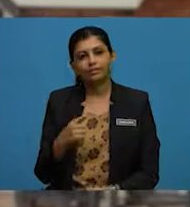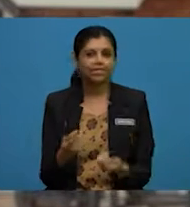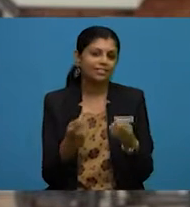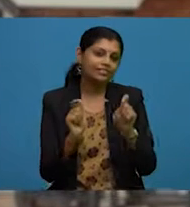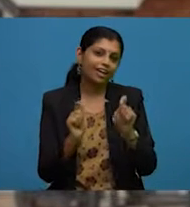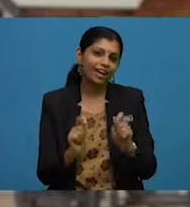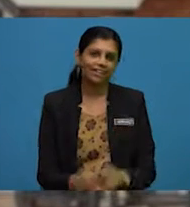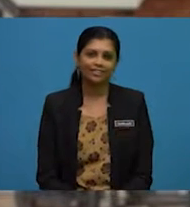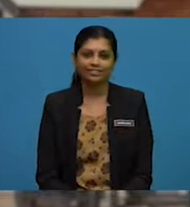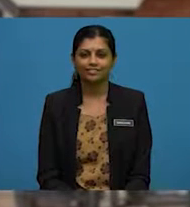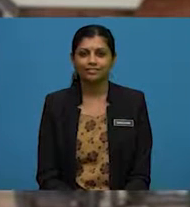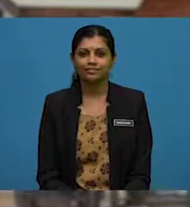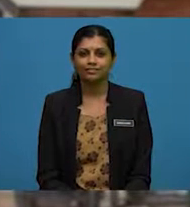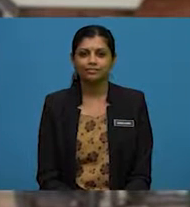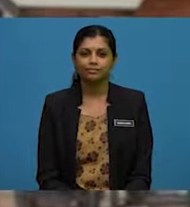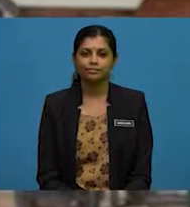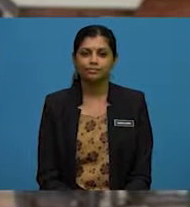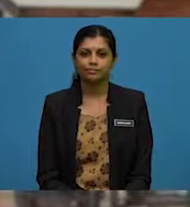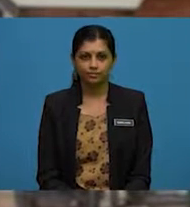these exercises.